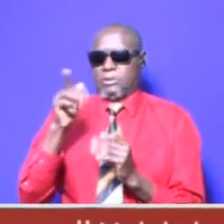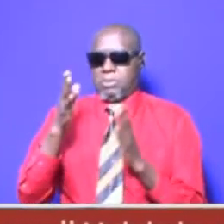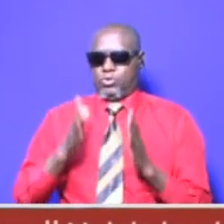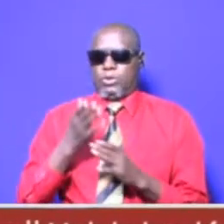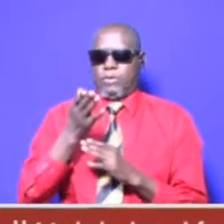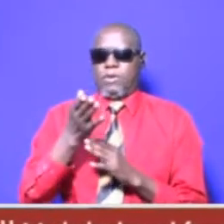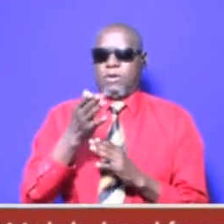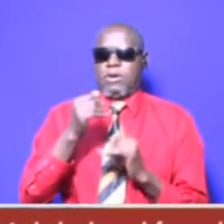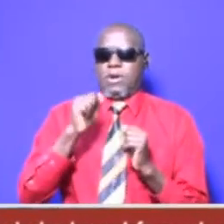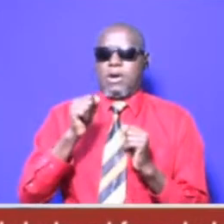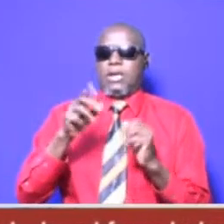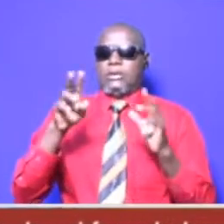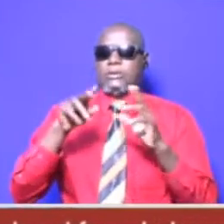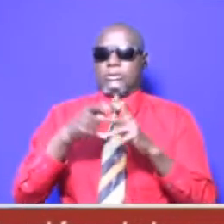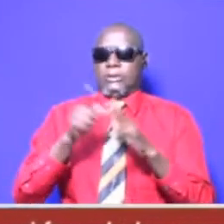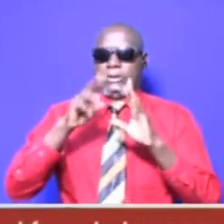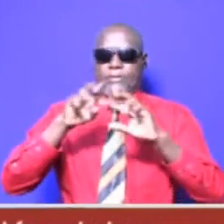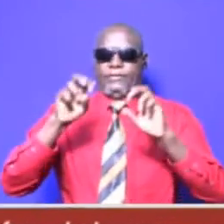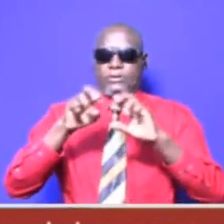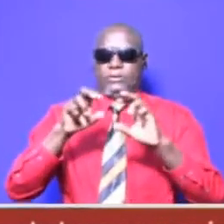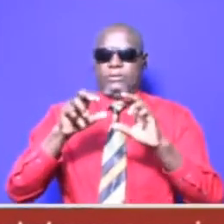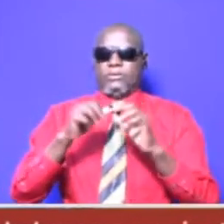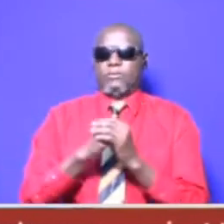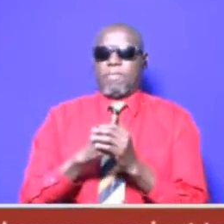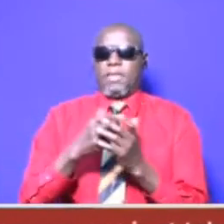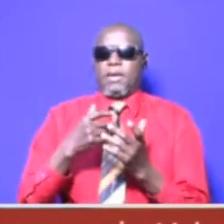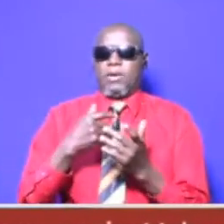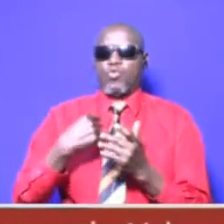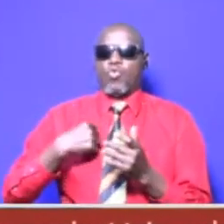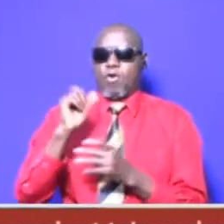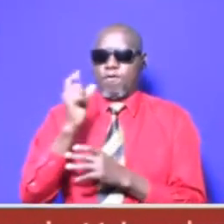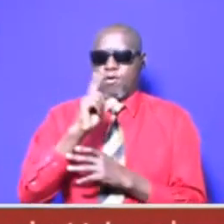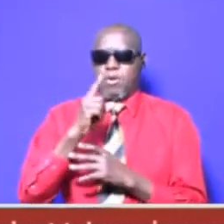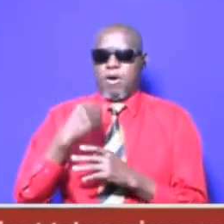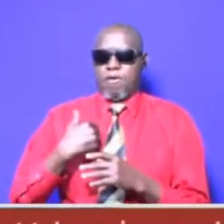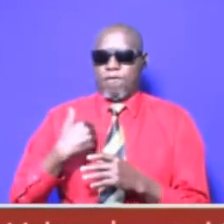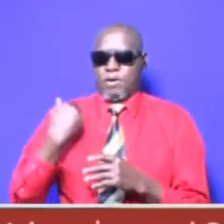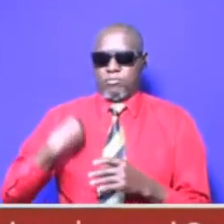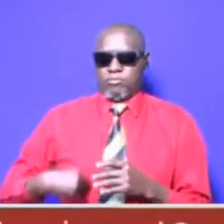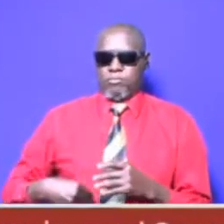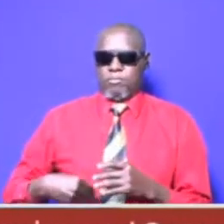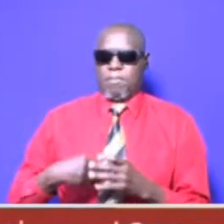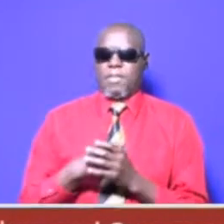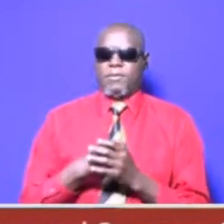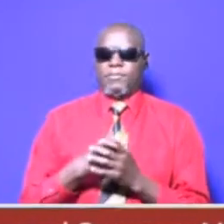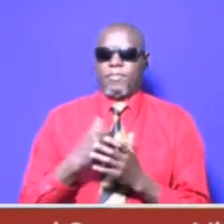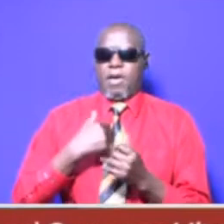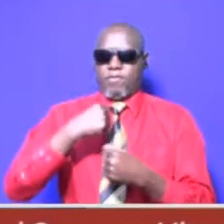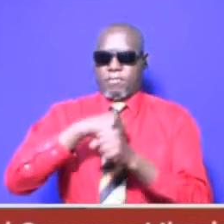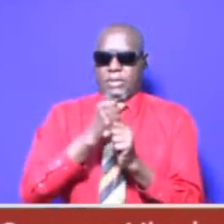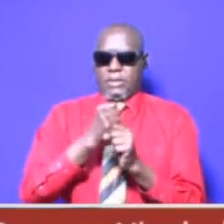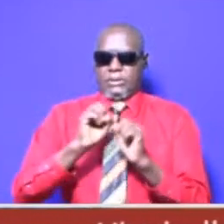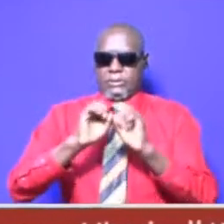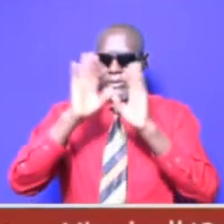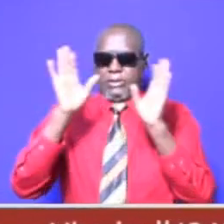now we can be able to start our investigations. Look, our uniform, the kind of uniforms that we have right now, we have made it very, very clear